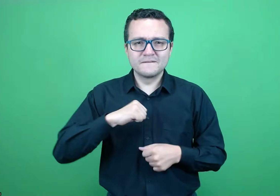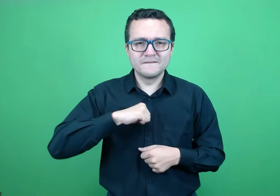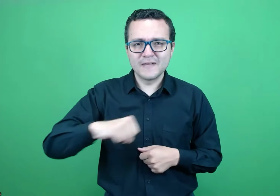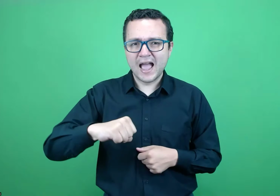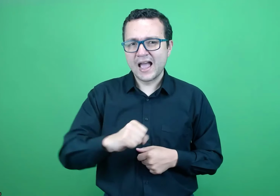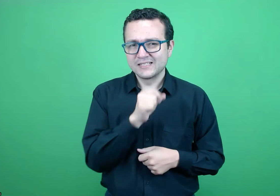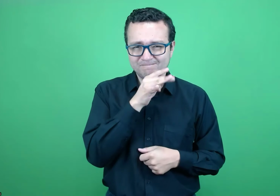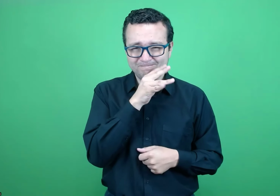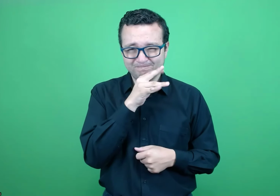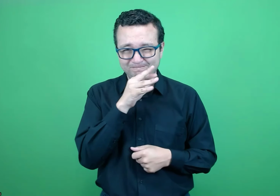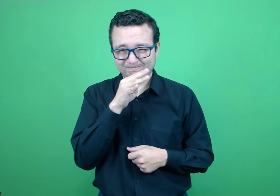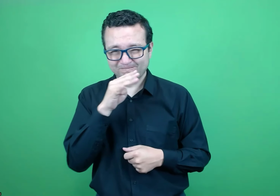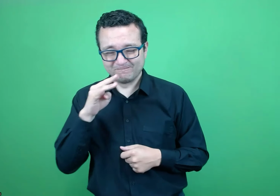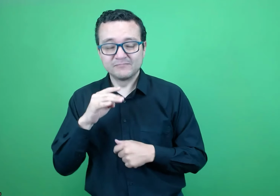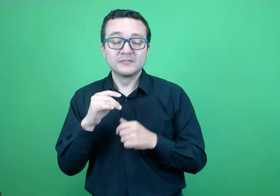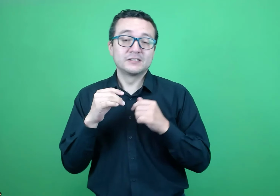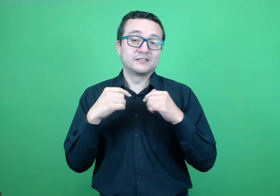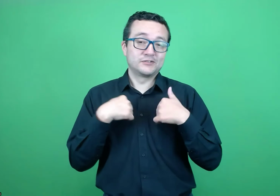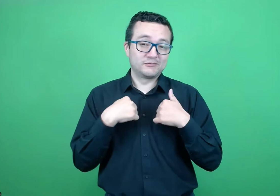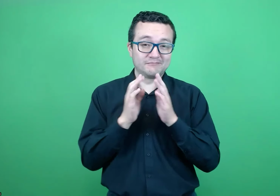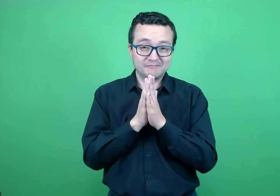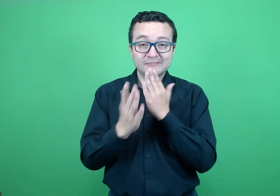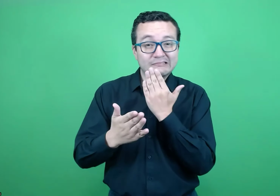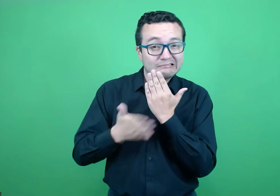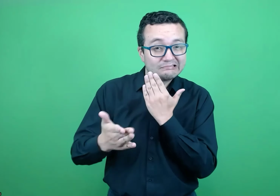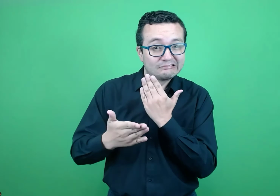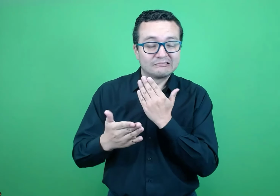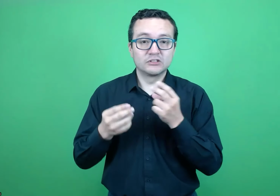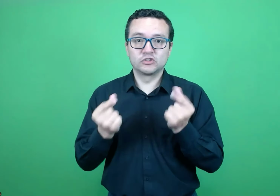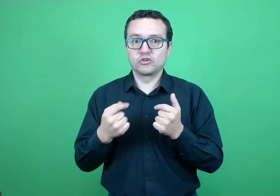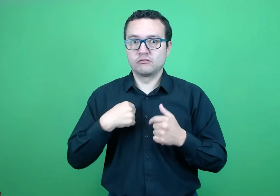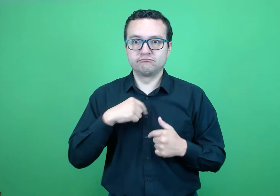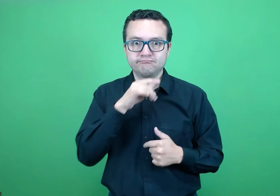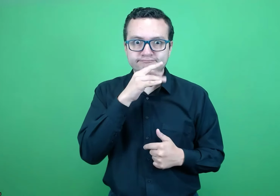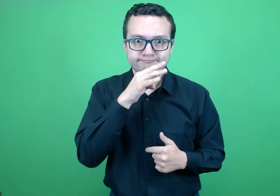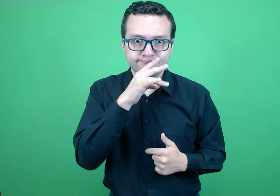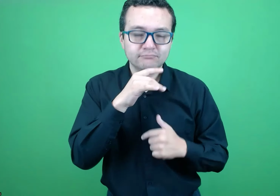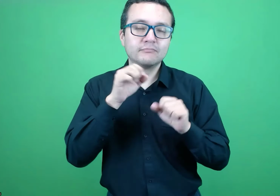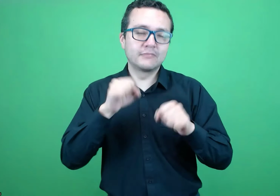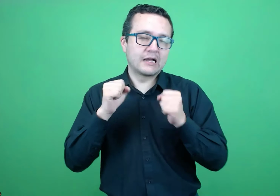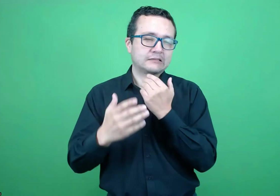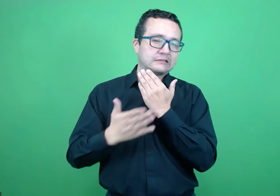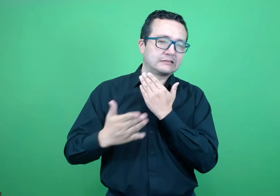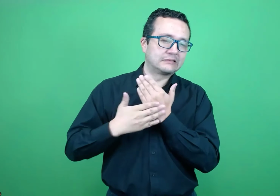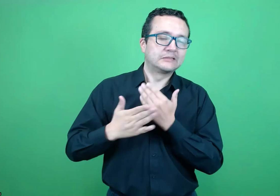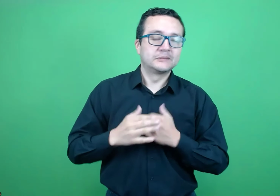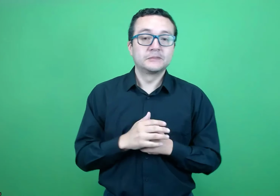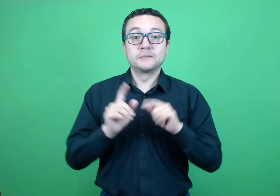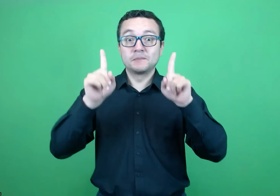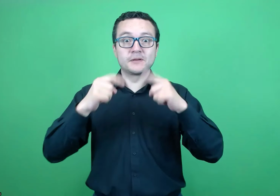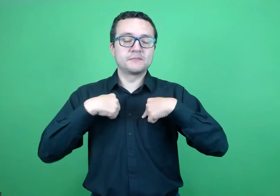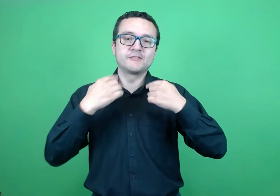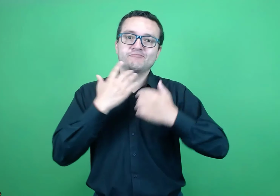too quickly. But without further ado, super excited to welcome you all to this really